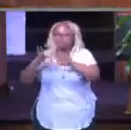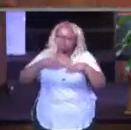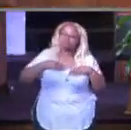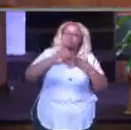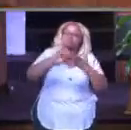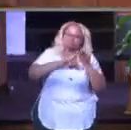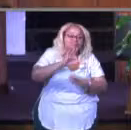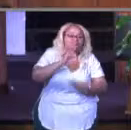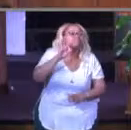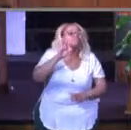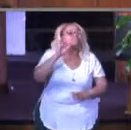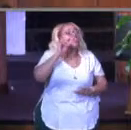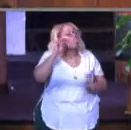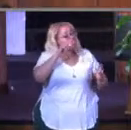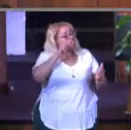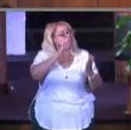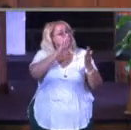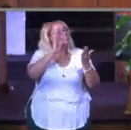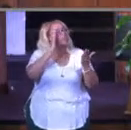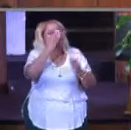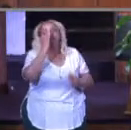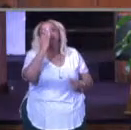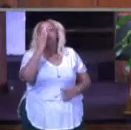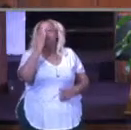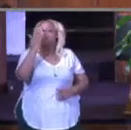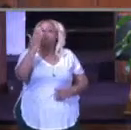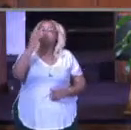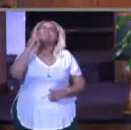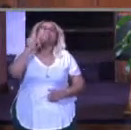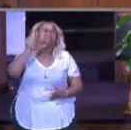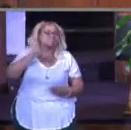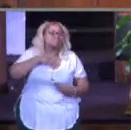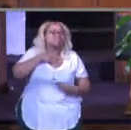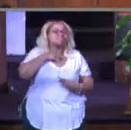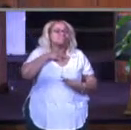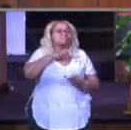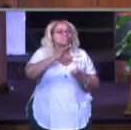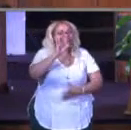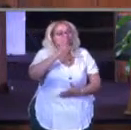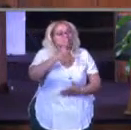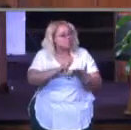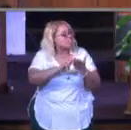Receive the Holy Ghost. When you look in the mirror, receive the Holy Ghost.